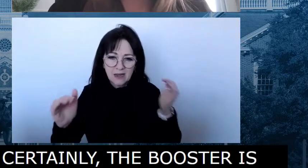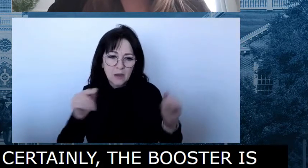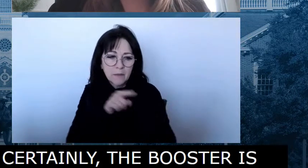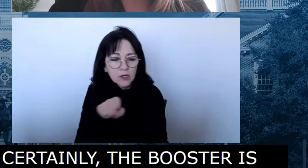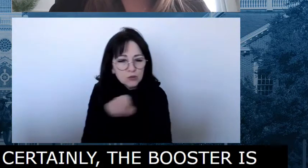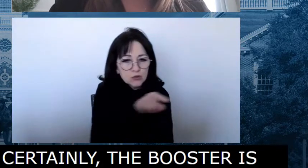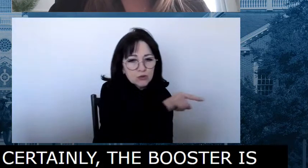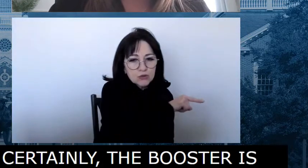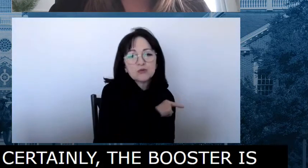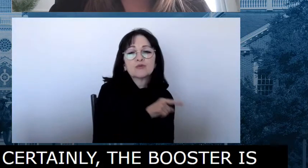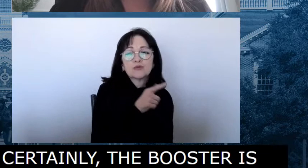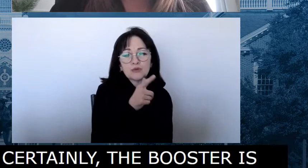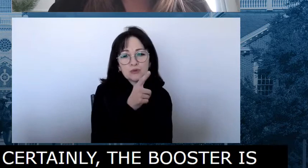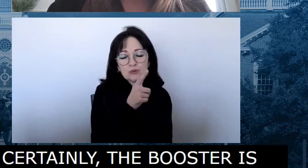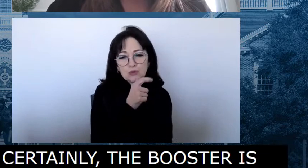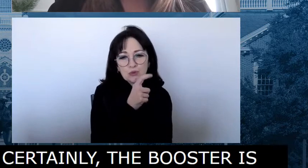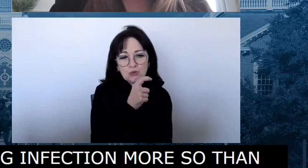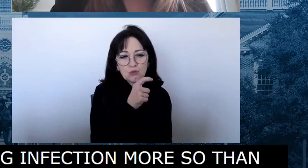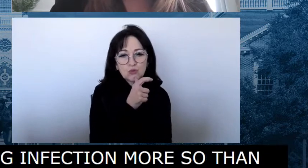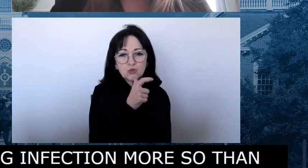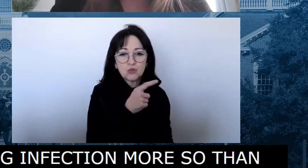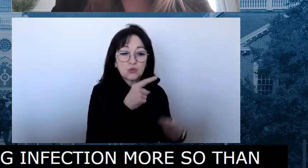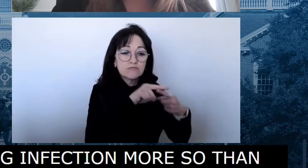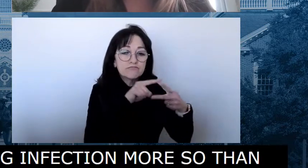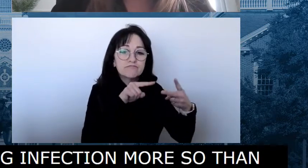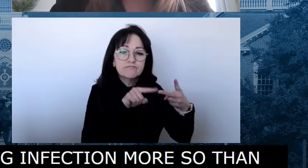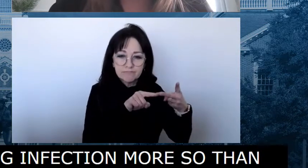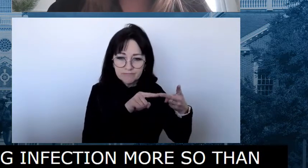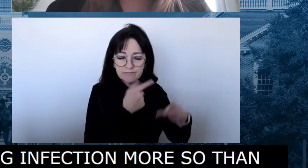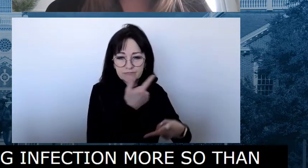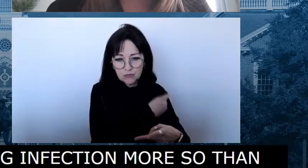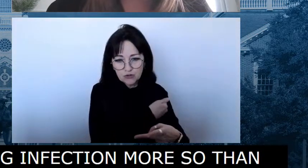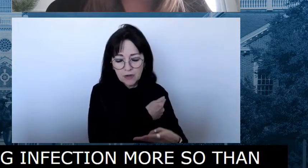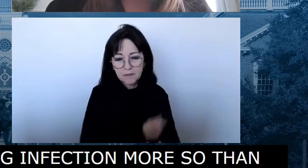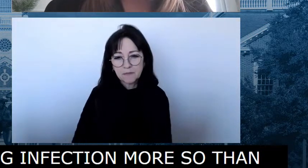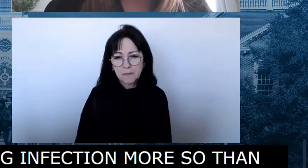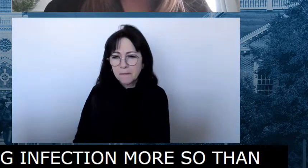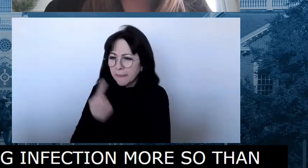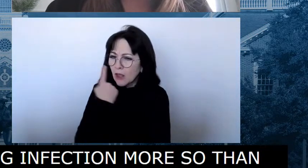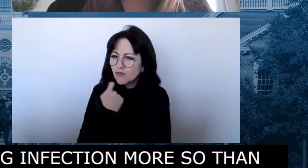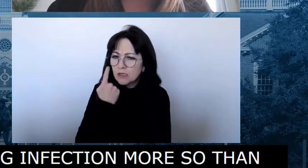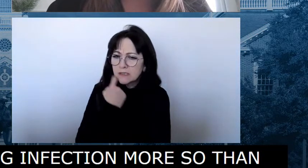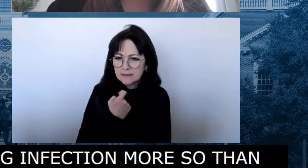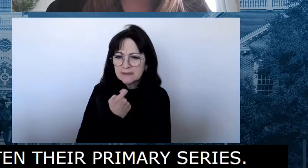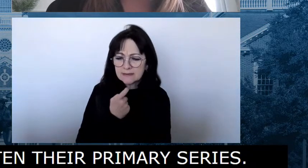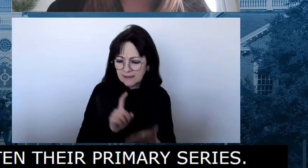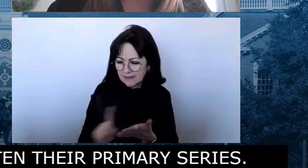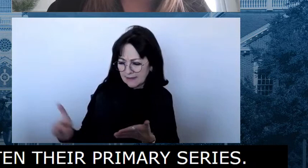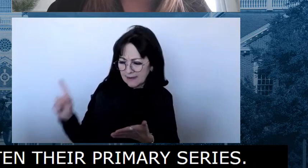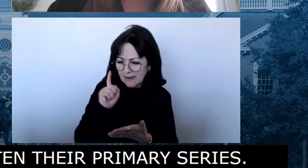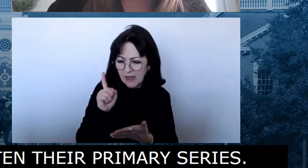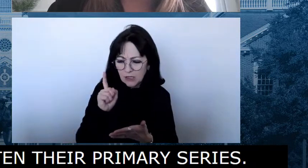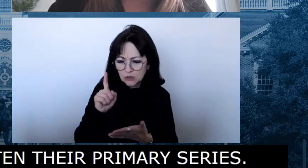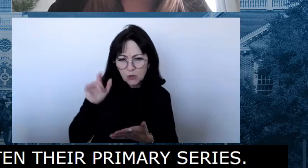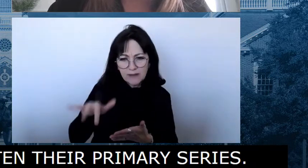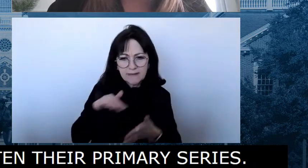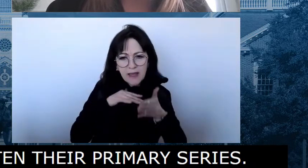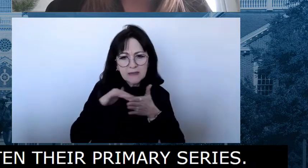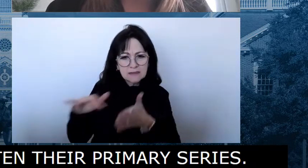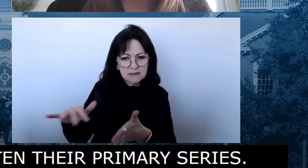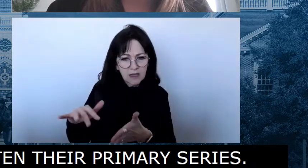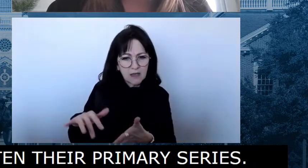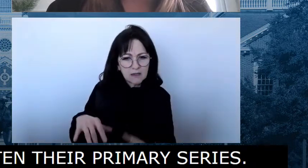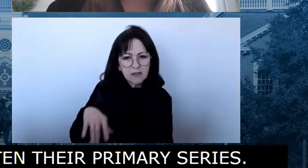those who've gotten their primary series. Another study that was just released last week from Los